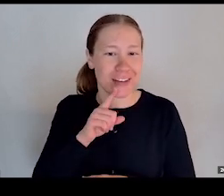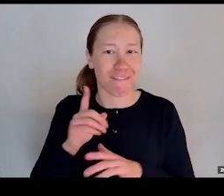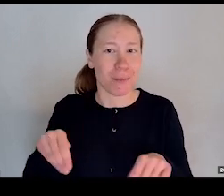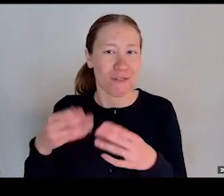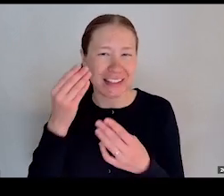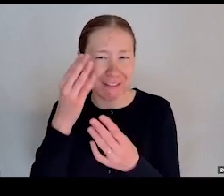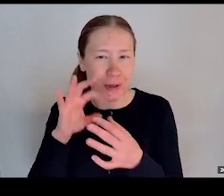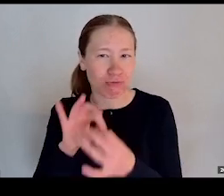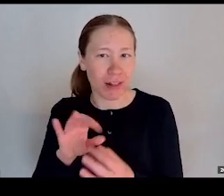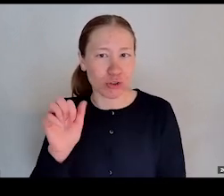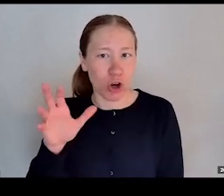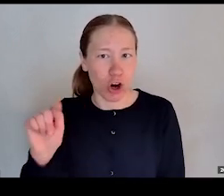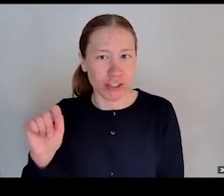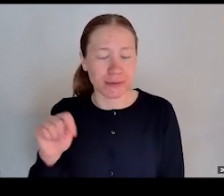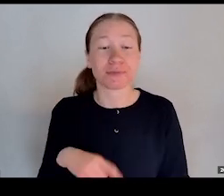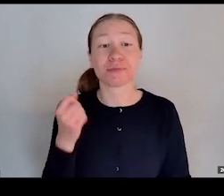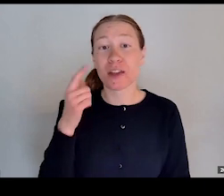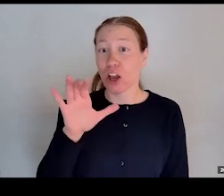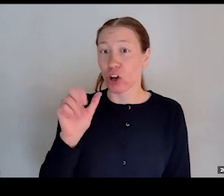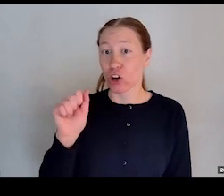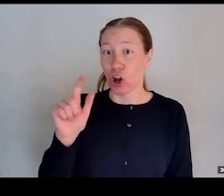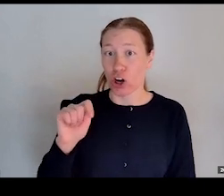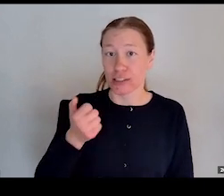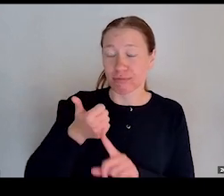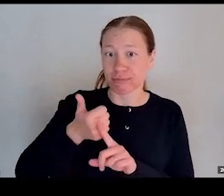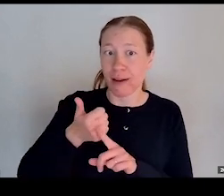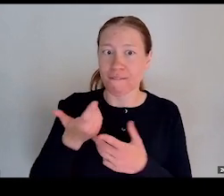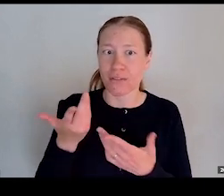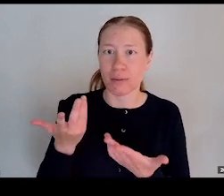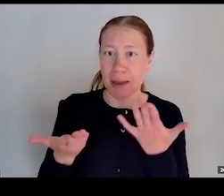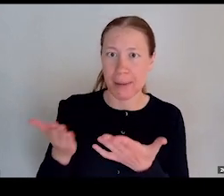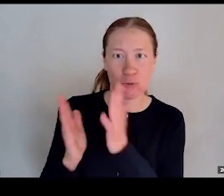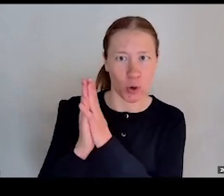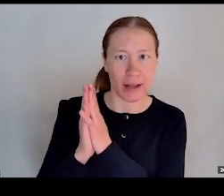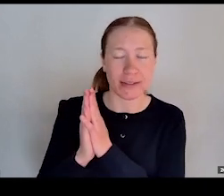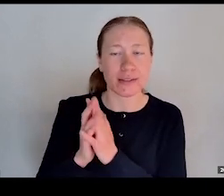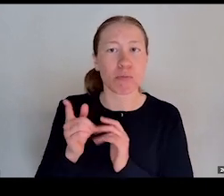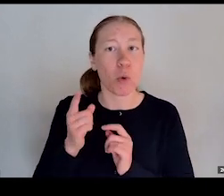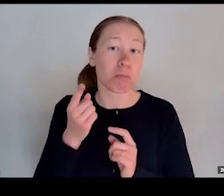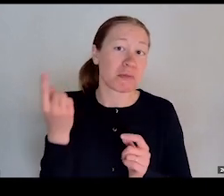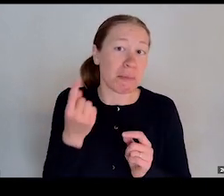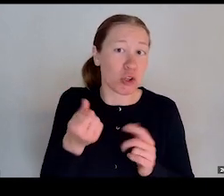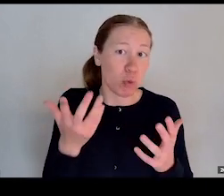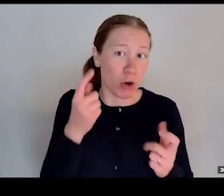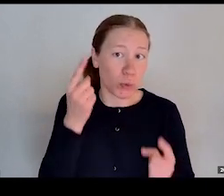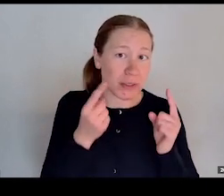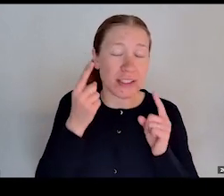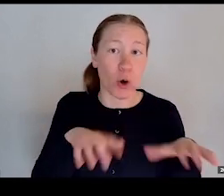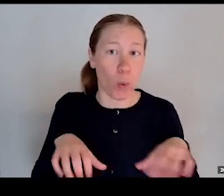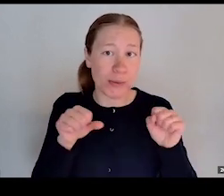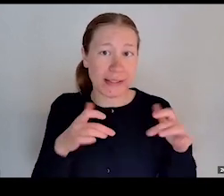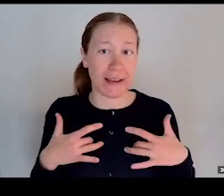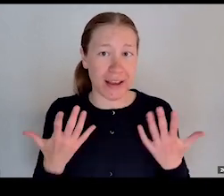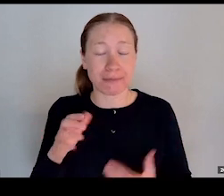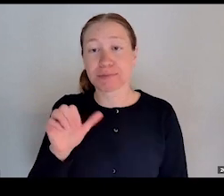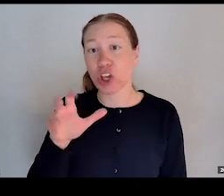So CART is another service that may be requested as an accommodation or that you may want to consider when you're hosting an event. A CART